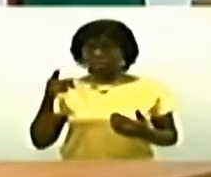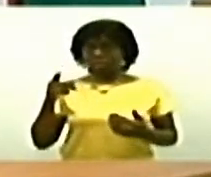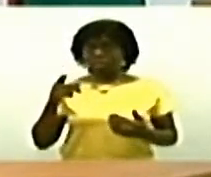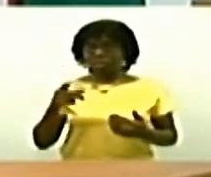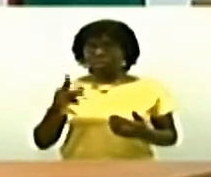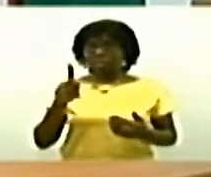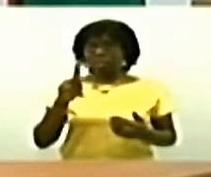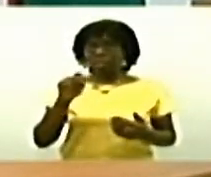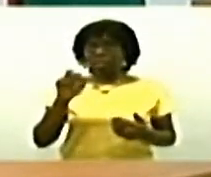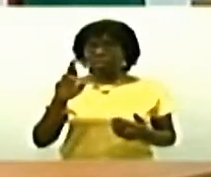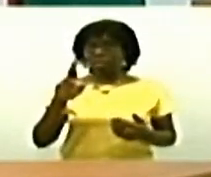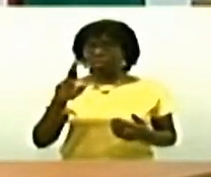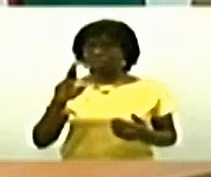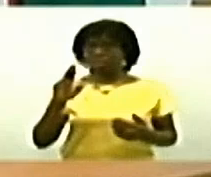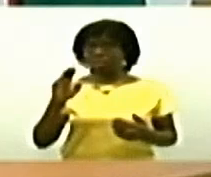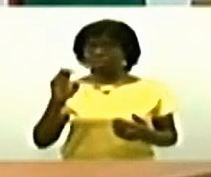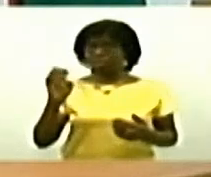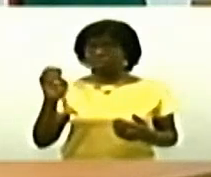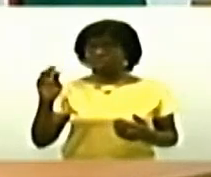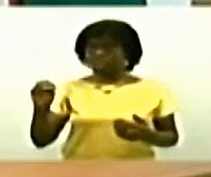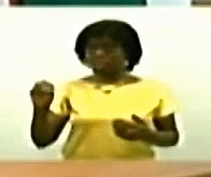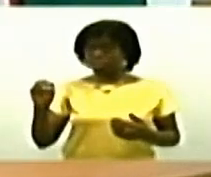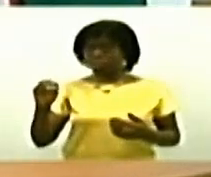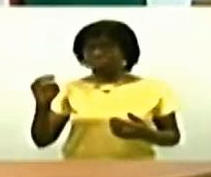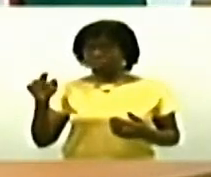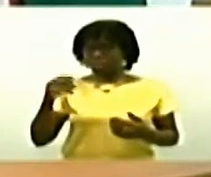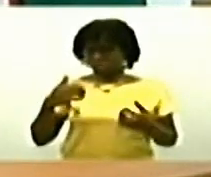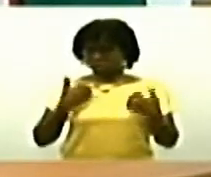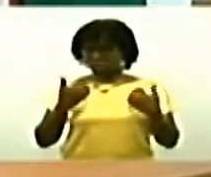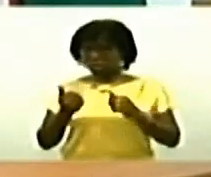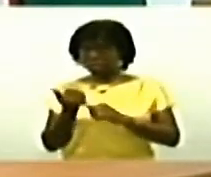maybe the youngest amongst all of the senators.